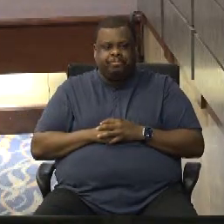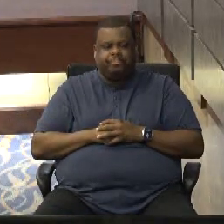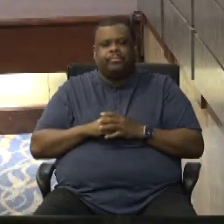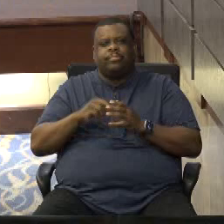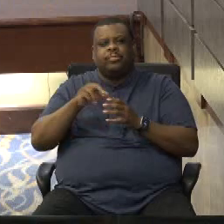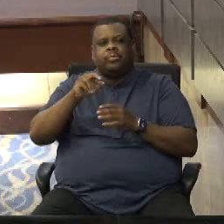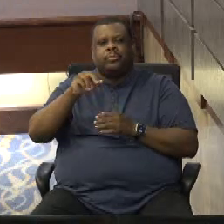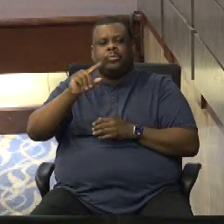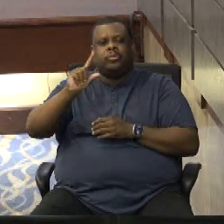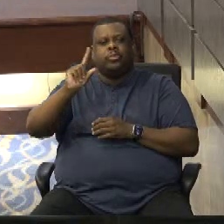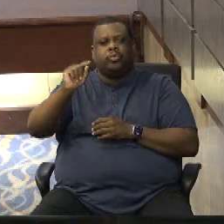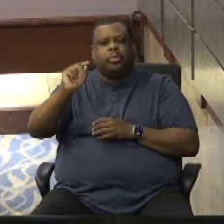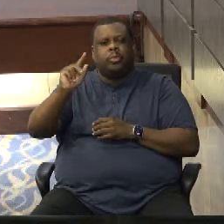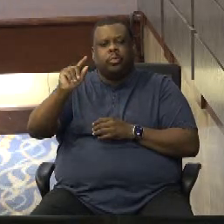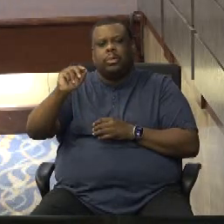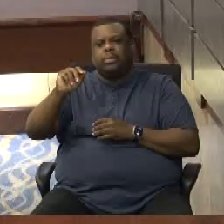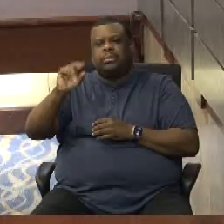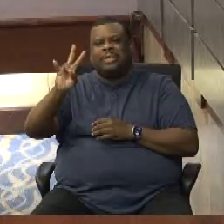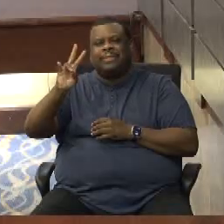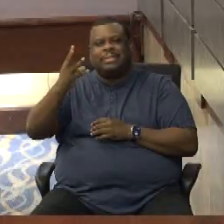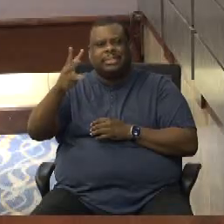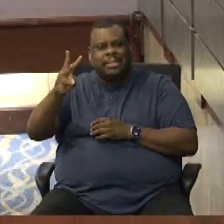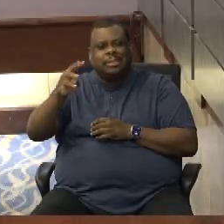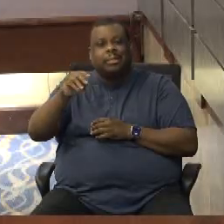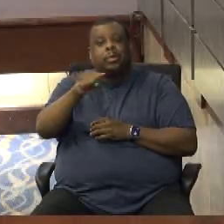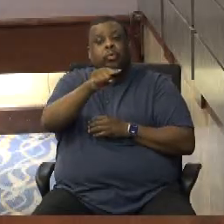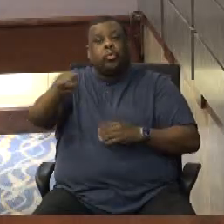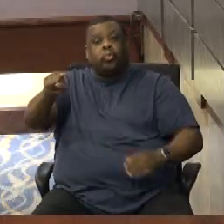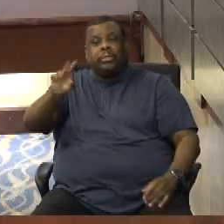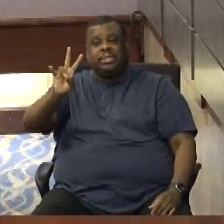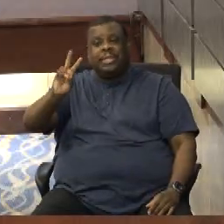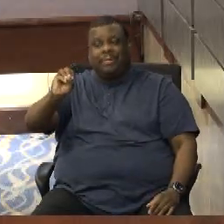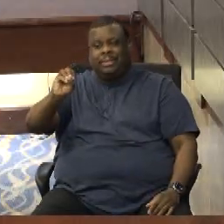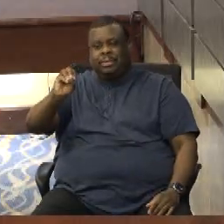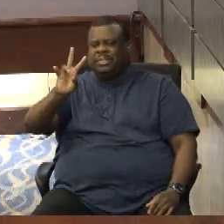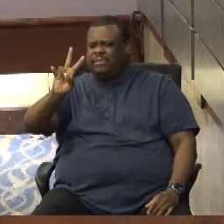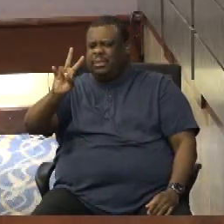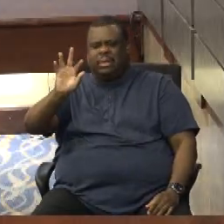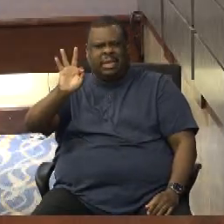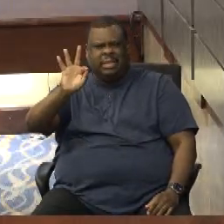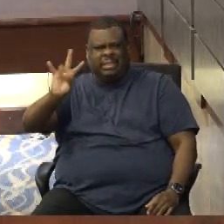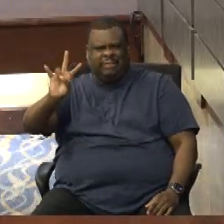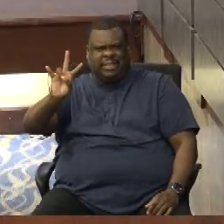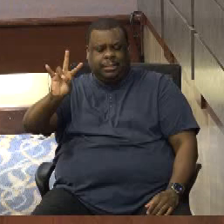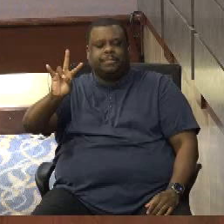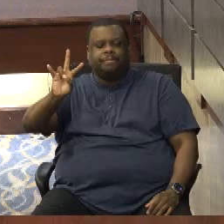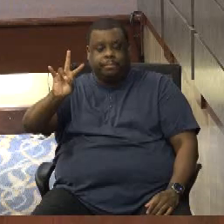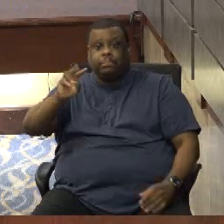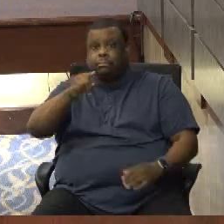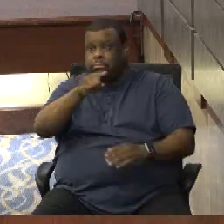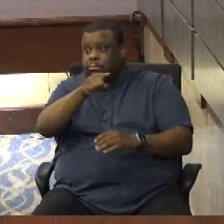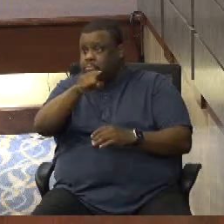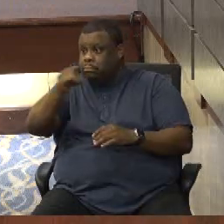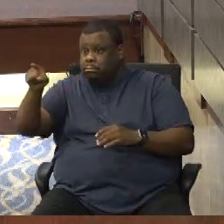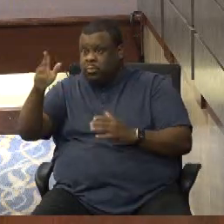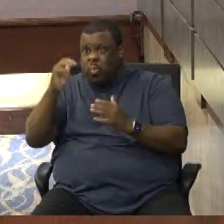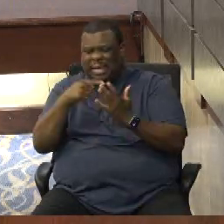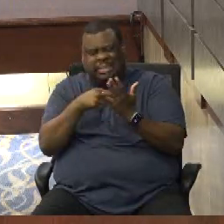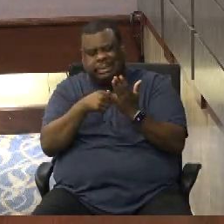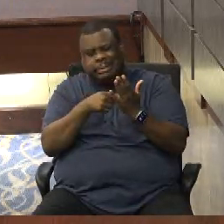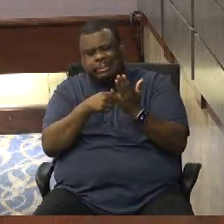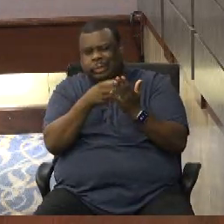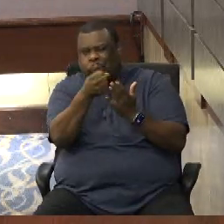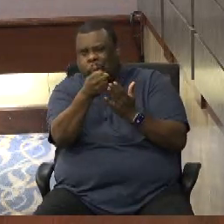resolutions 2023-716 through 787. Are there any items that council would like to remove from the consent agenda?